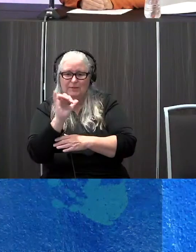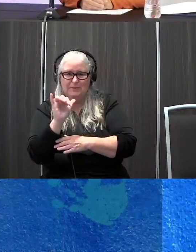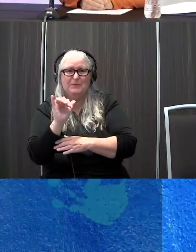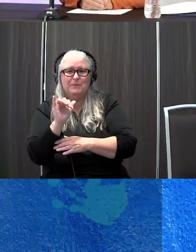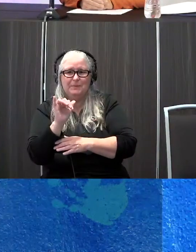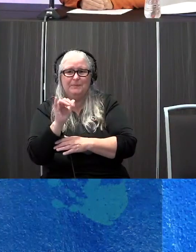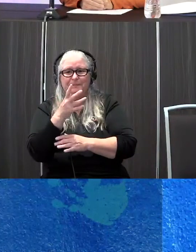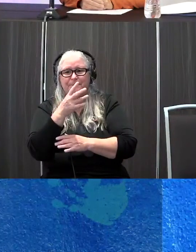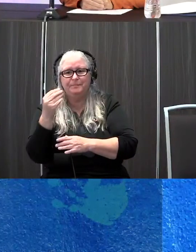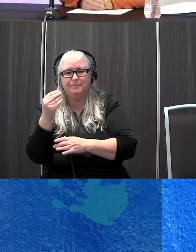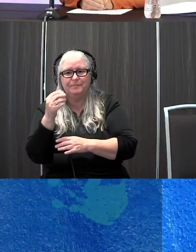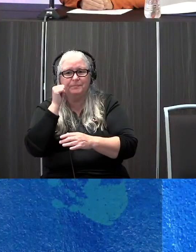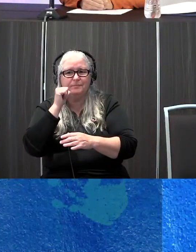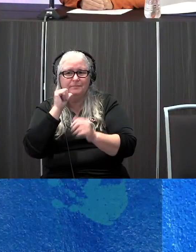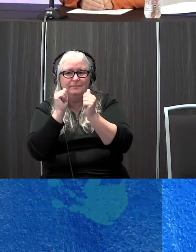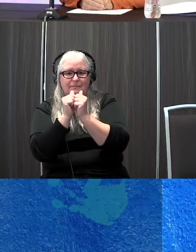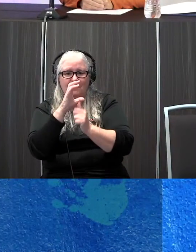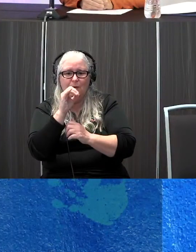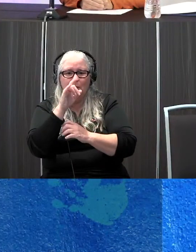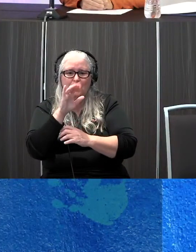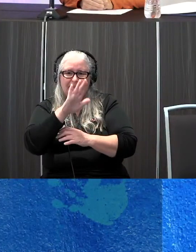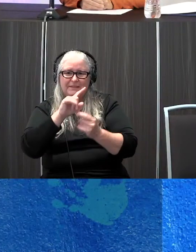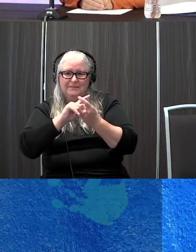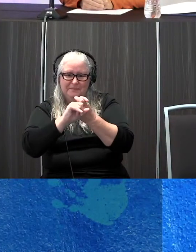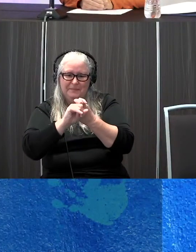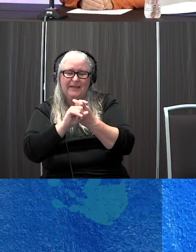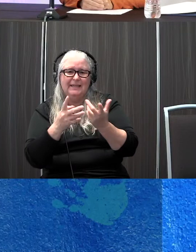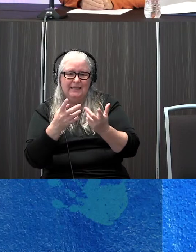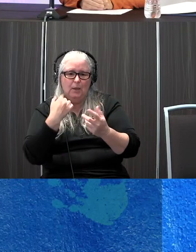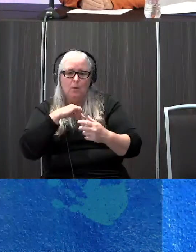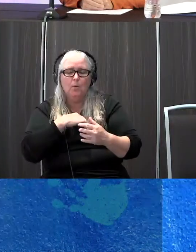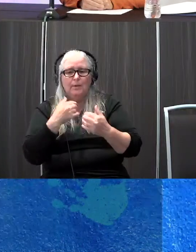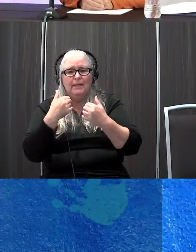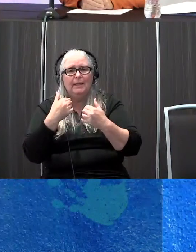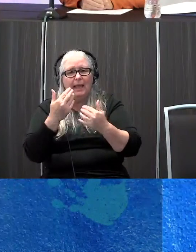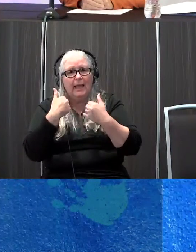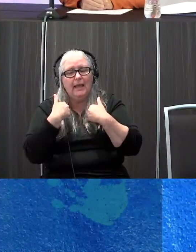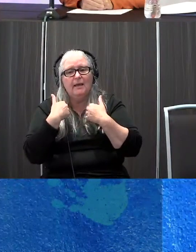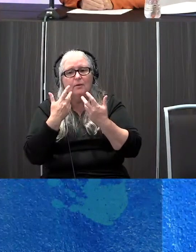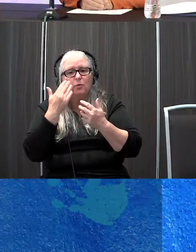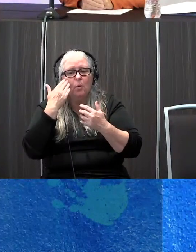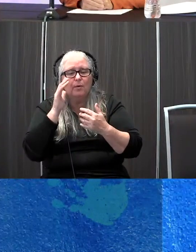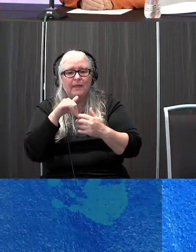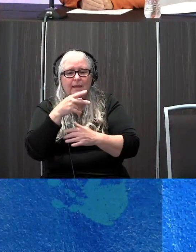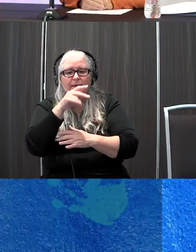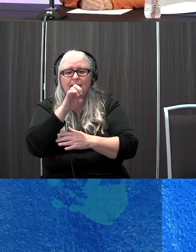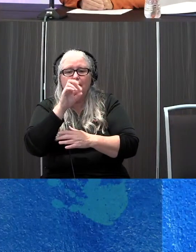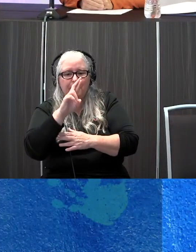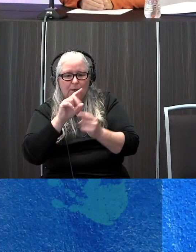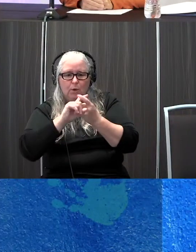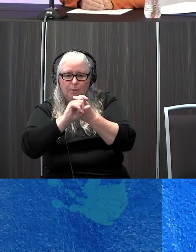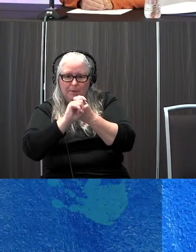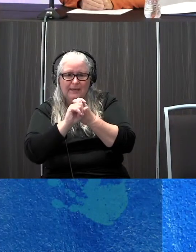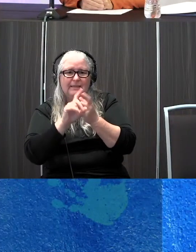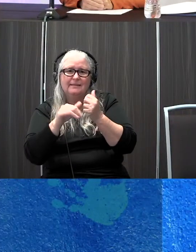girl with Cole is his buddy. So we found buddy systems or peer buddies in certain environments very helpful. So we homeschool him